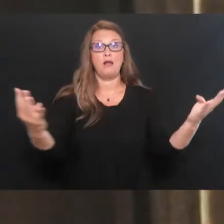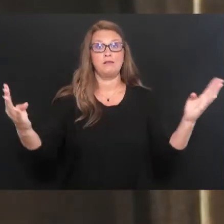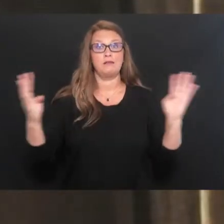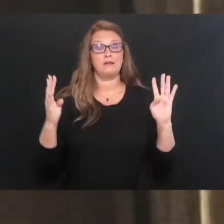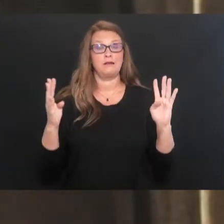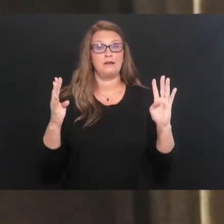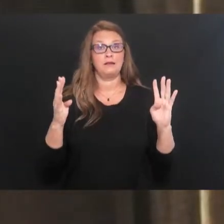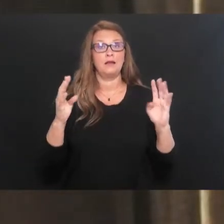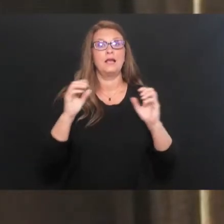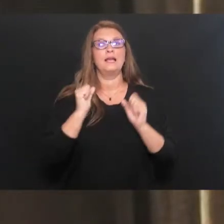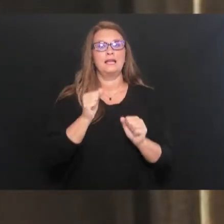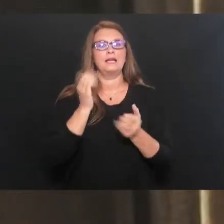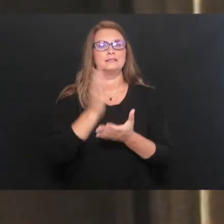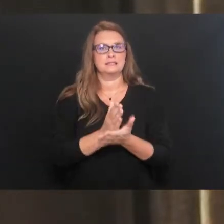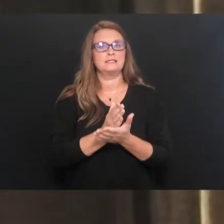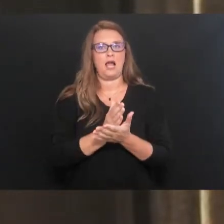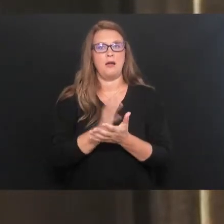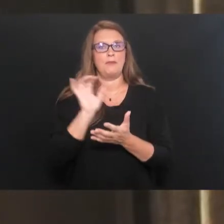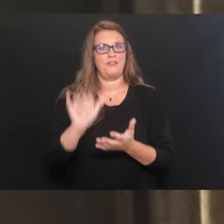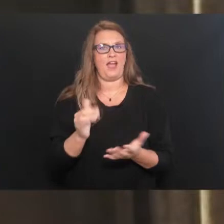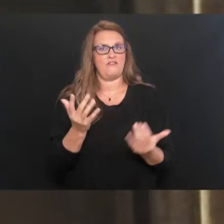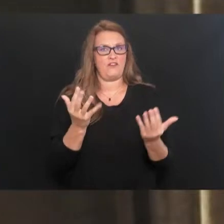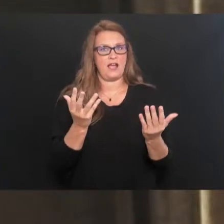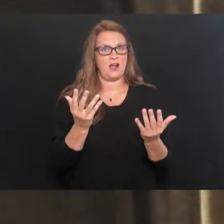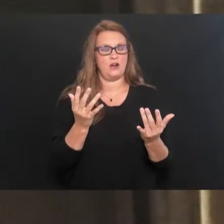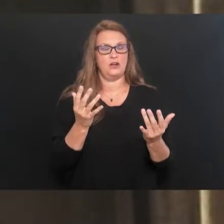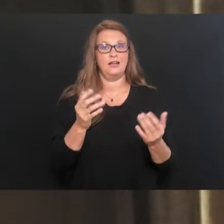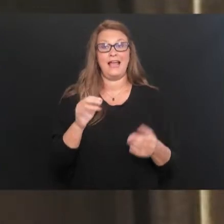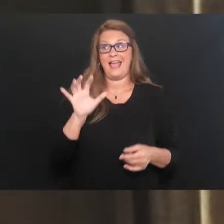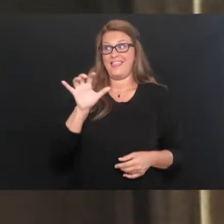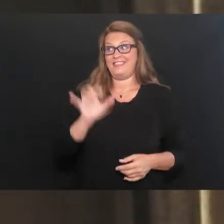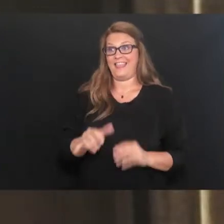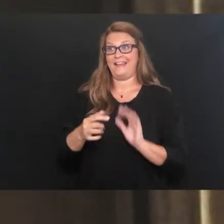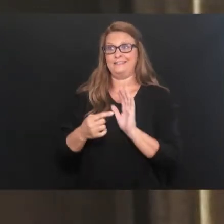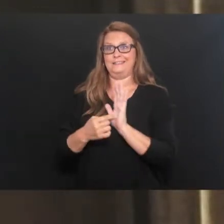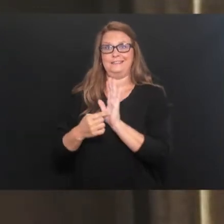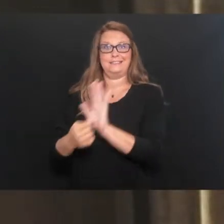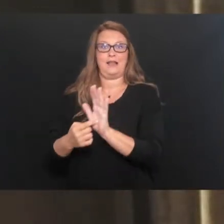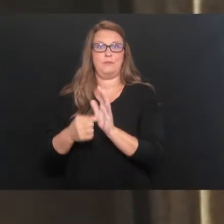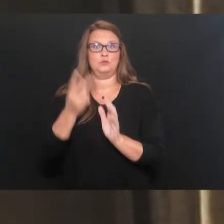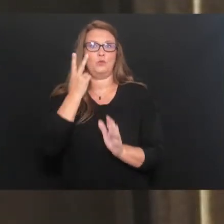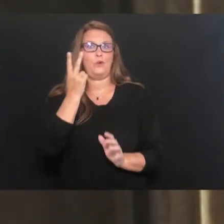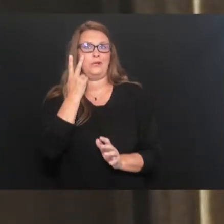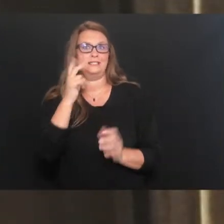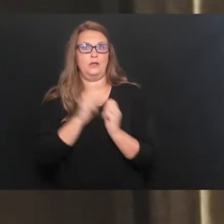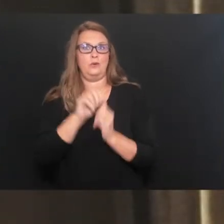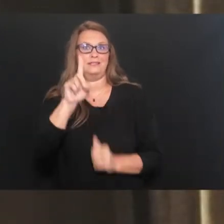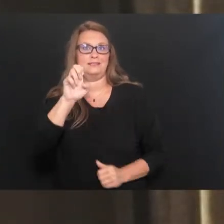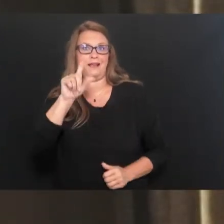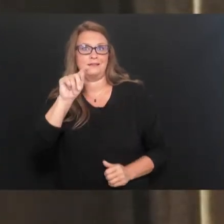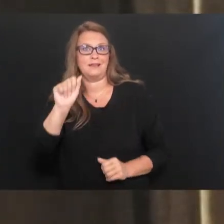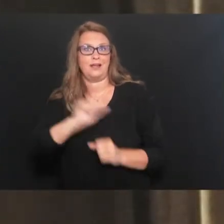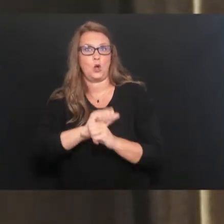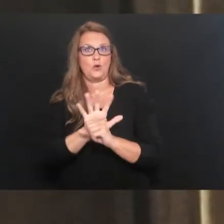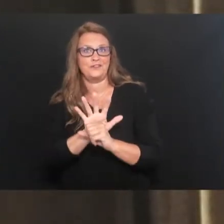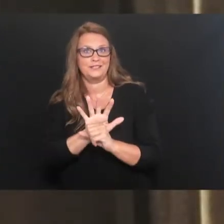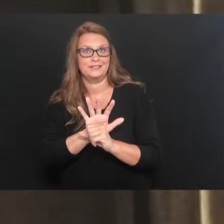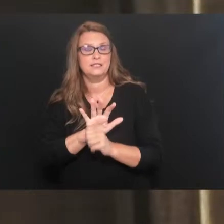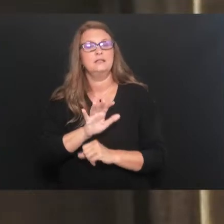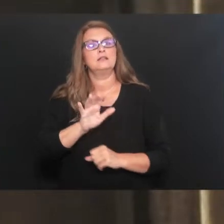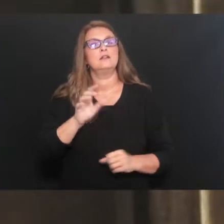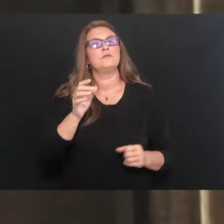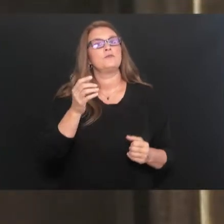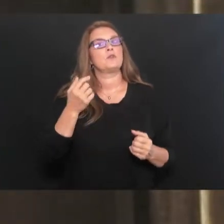create one raging fire. And that's exactly, I believe, what we're experiencing right now in West Virginia. As the governor said, the way